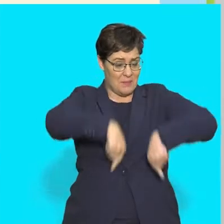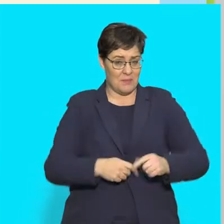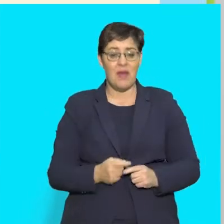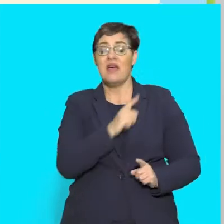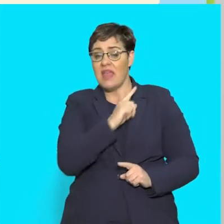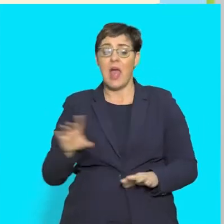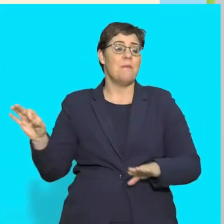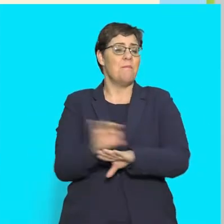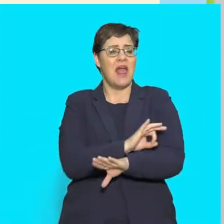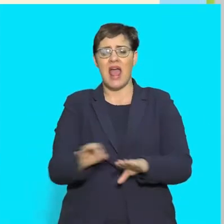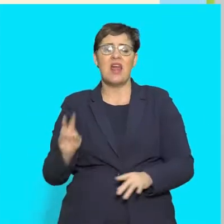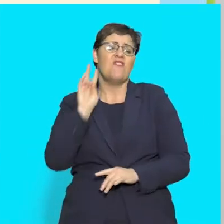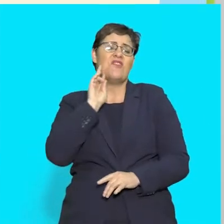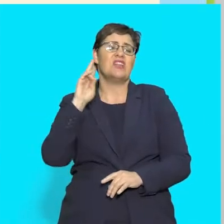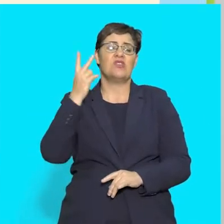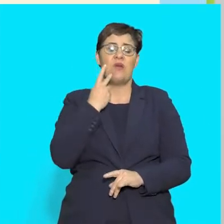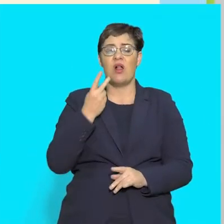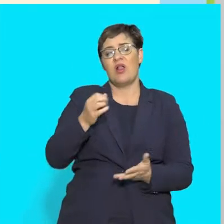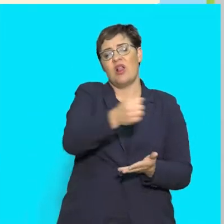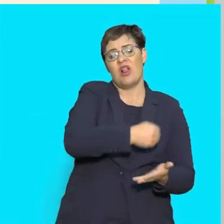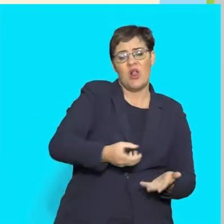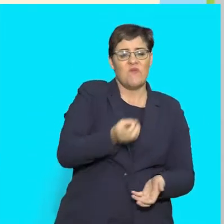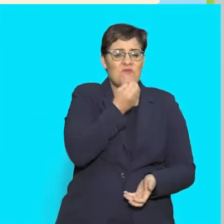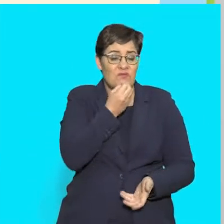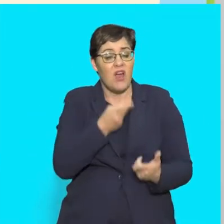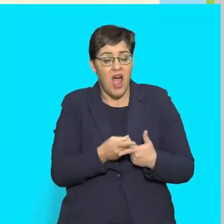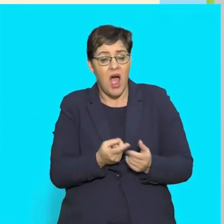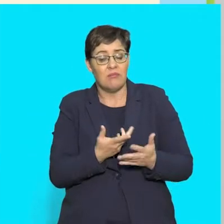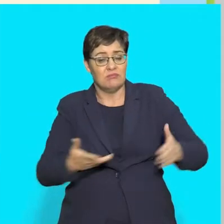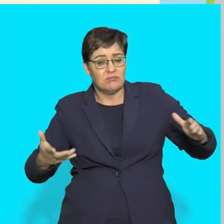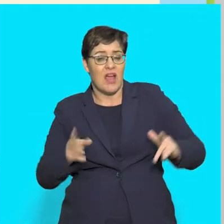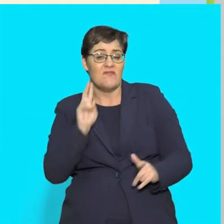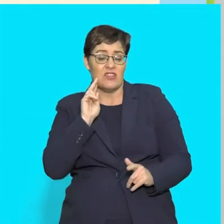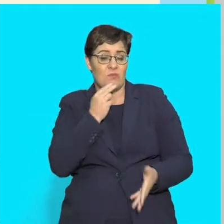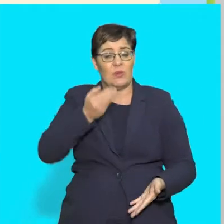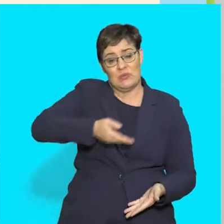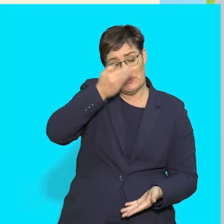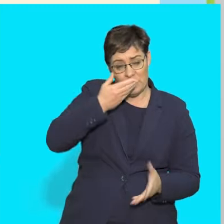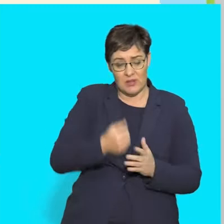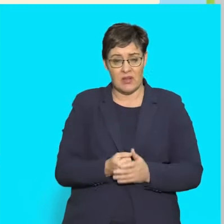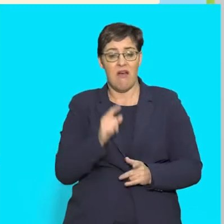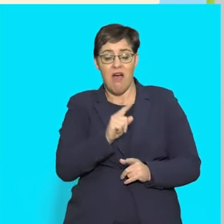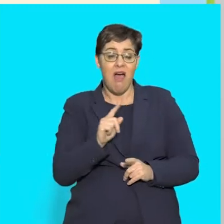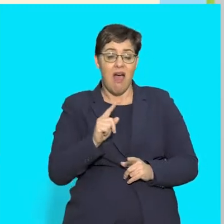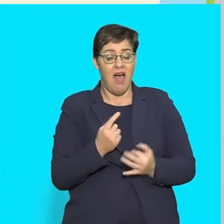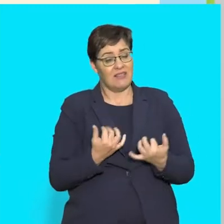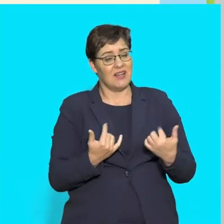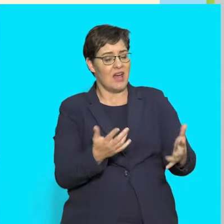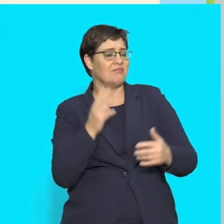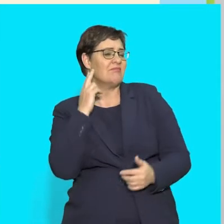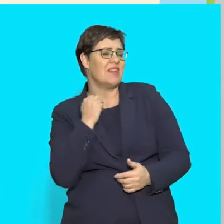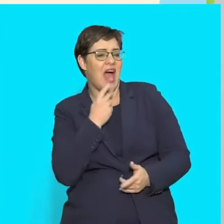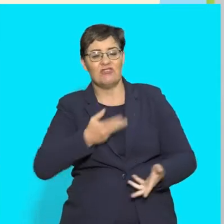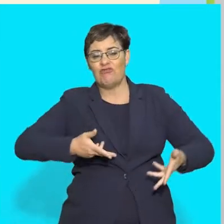planning to make a delicious vegetable stew and a big pot of vegetable soup. Her garden was full of